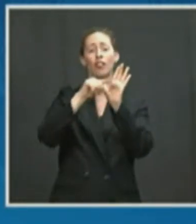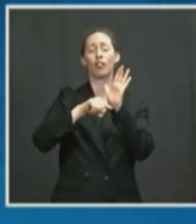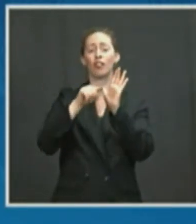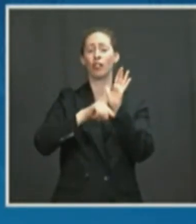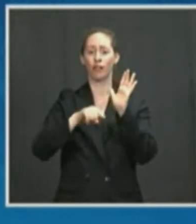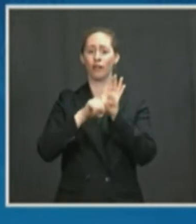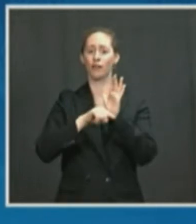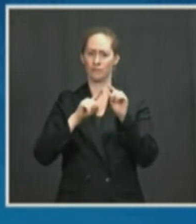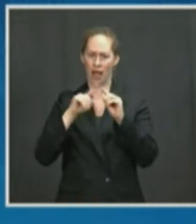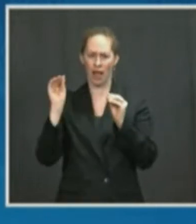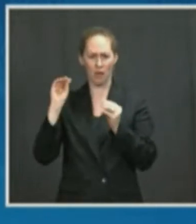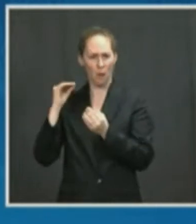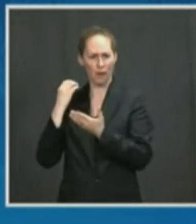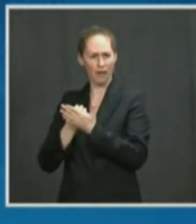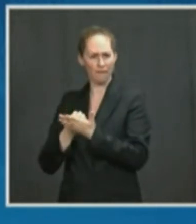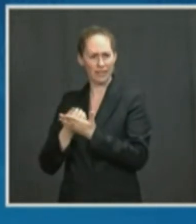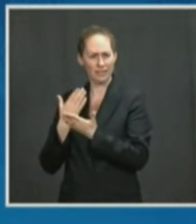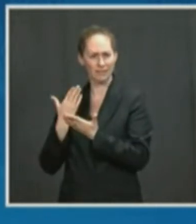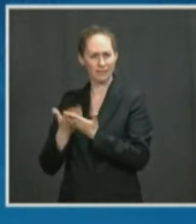believe that